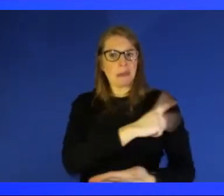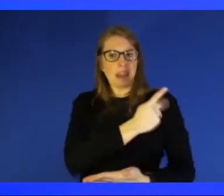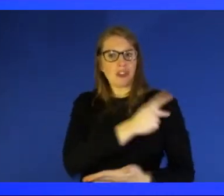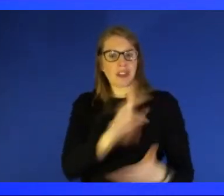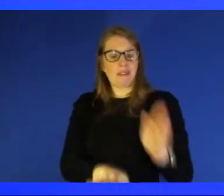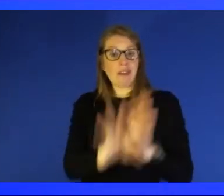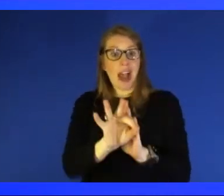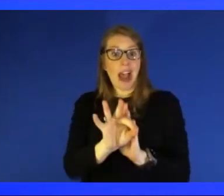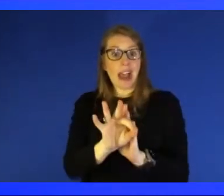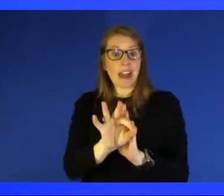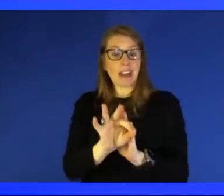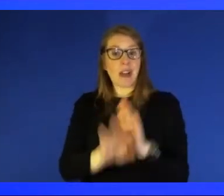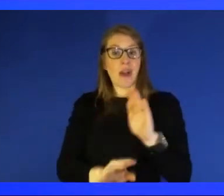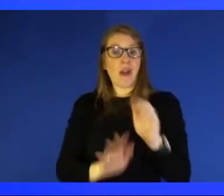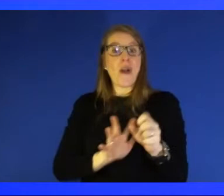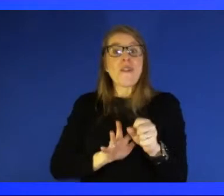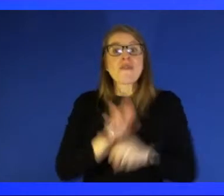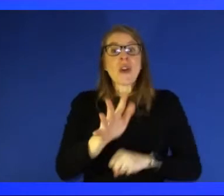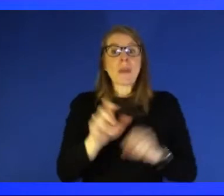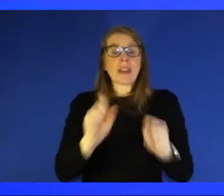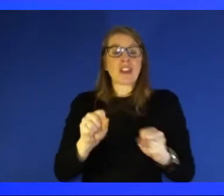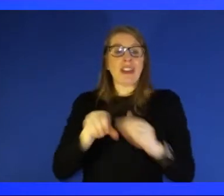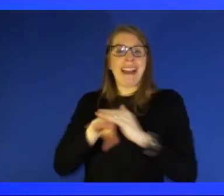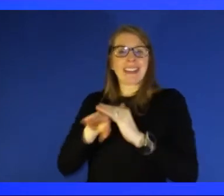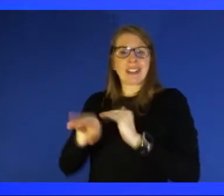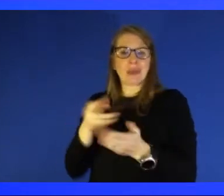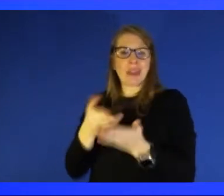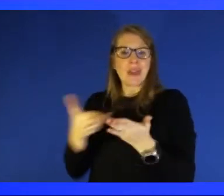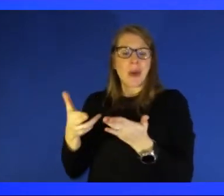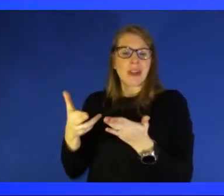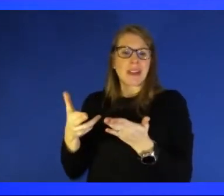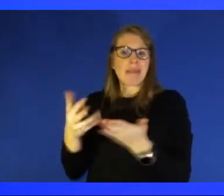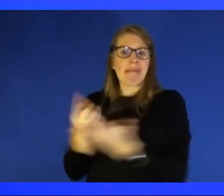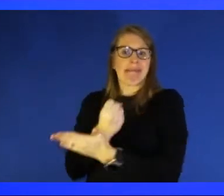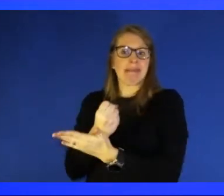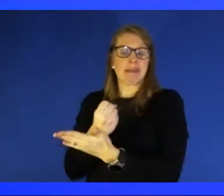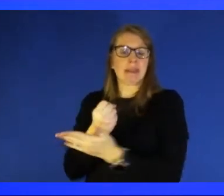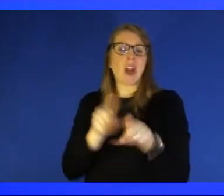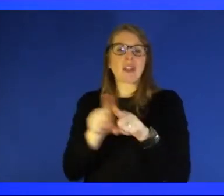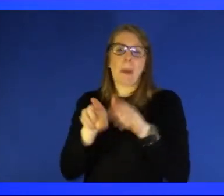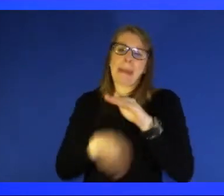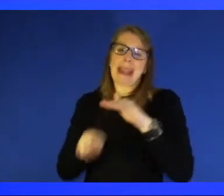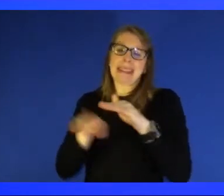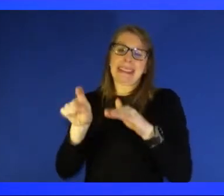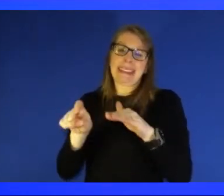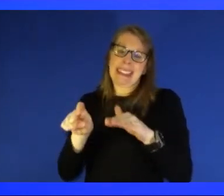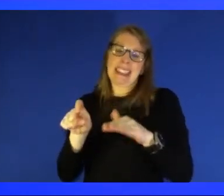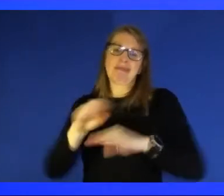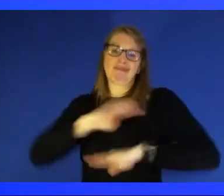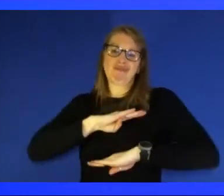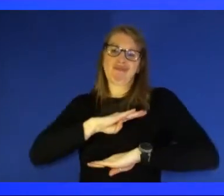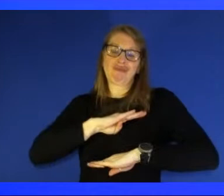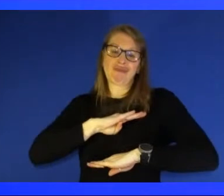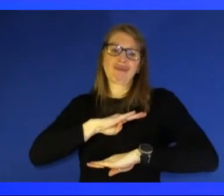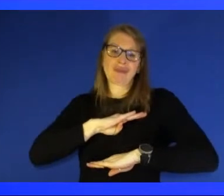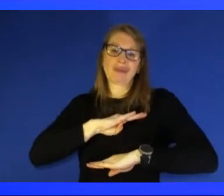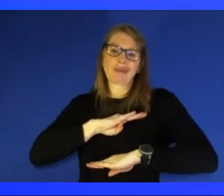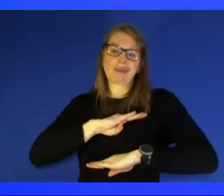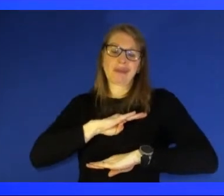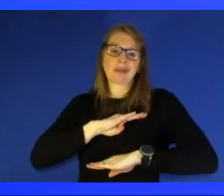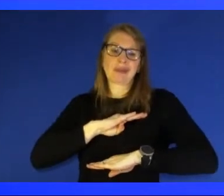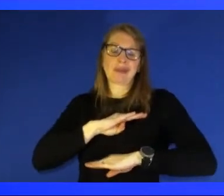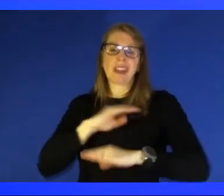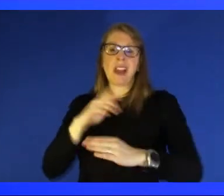full potential and having access to resources and basic needs that they need to be able to be successful out in the community.